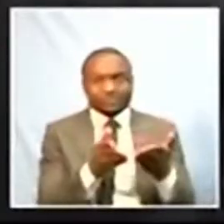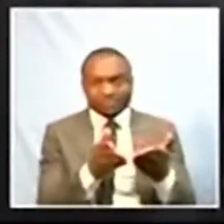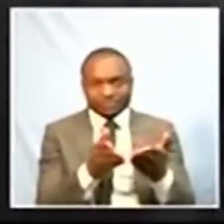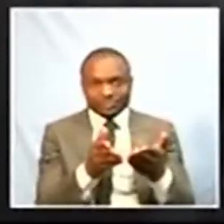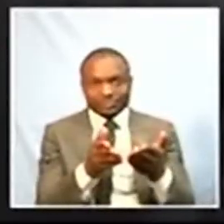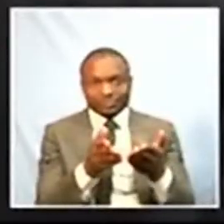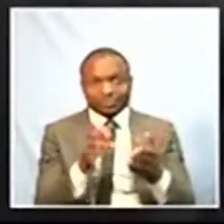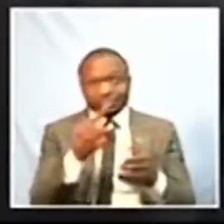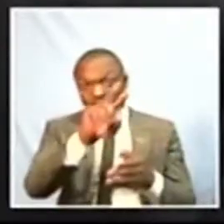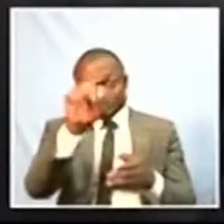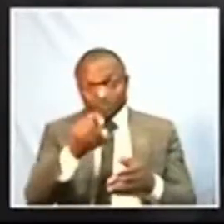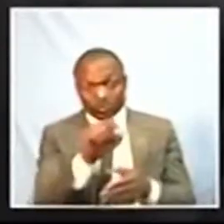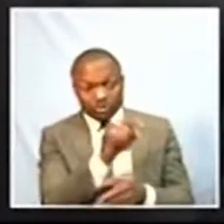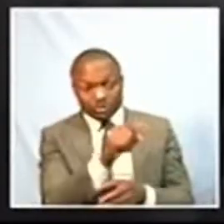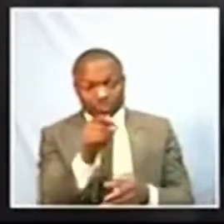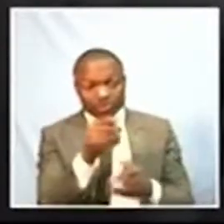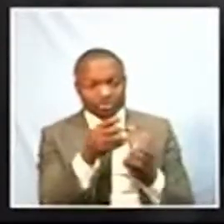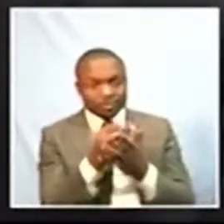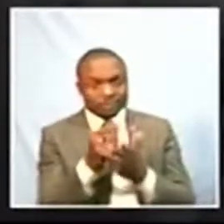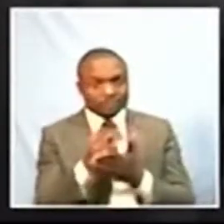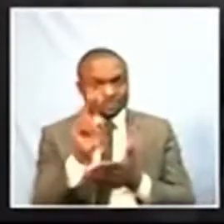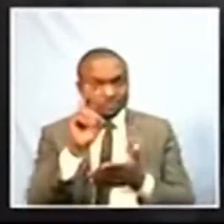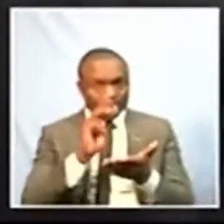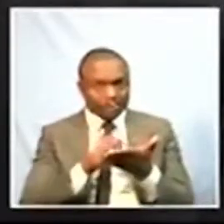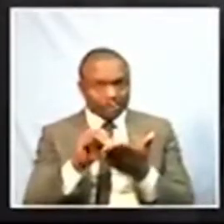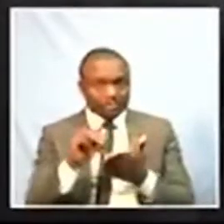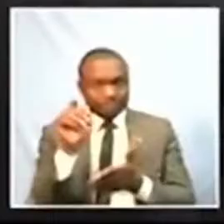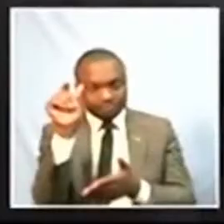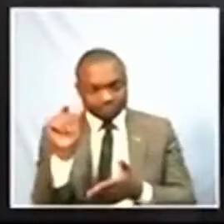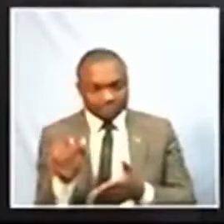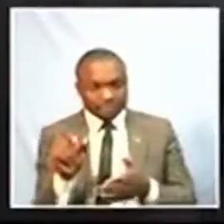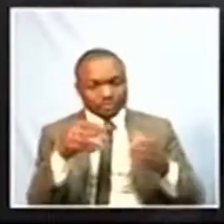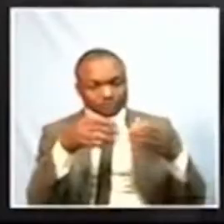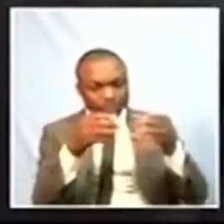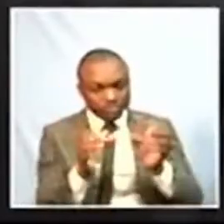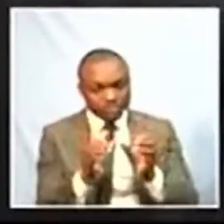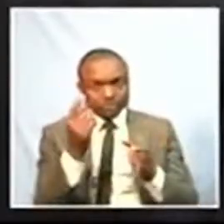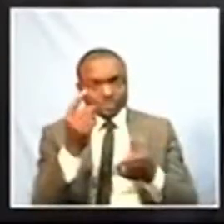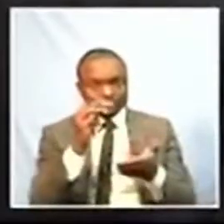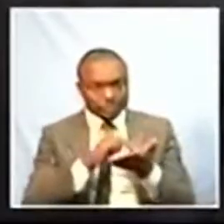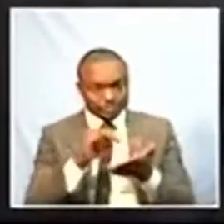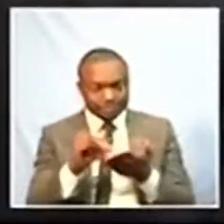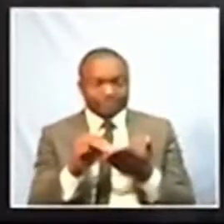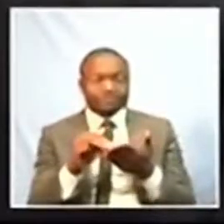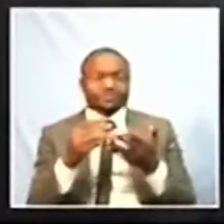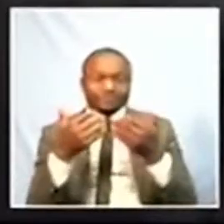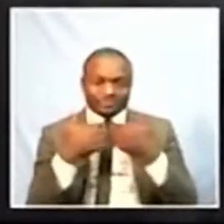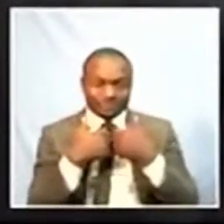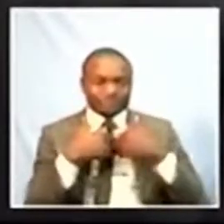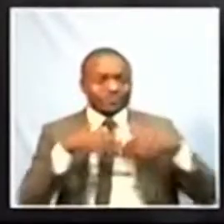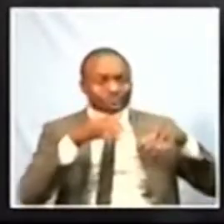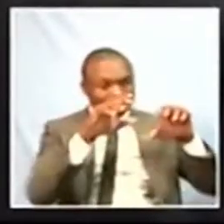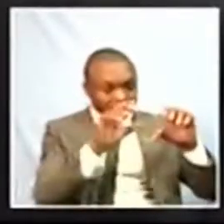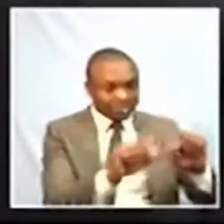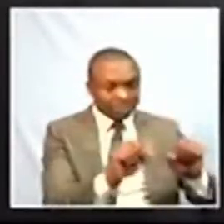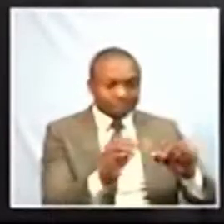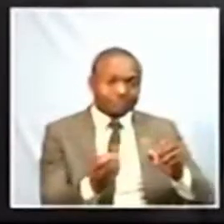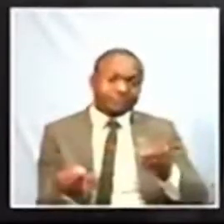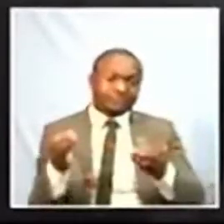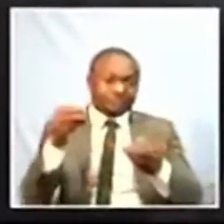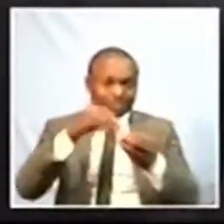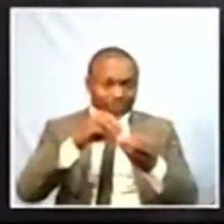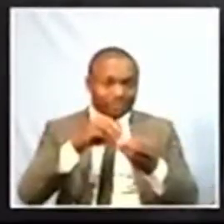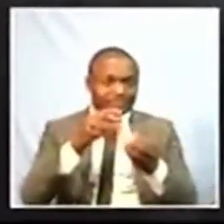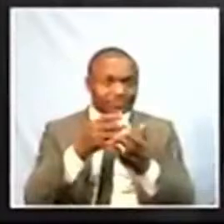Honorable, those funds, the 2 million, 1 million from which constituency are there, we have already now secured the additional funds,